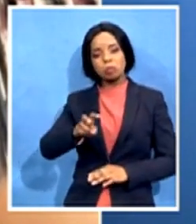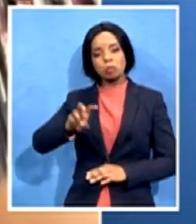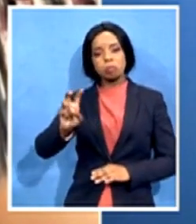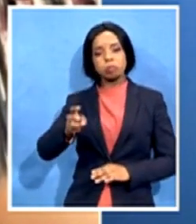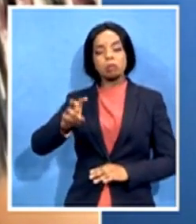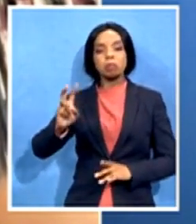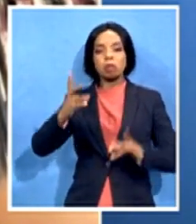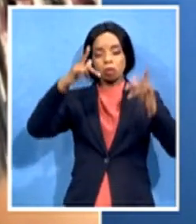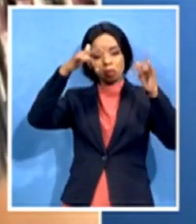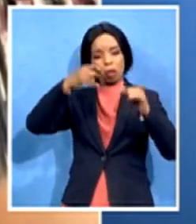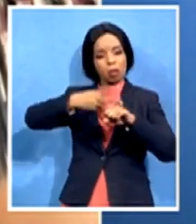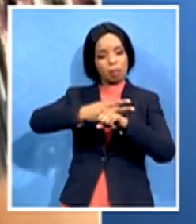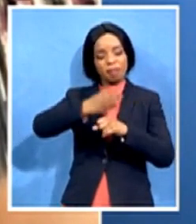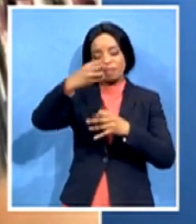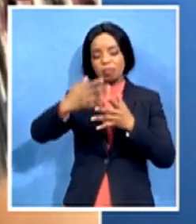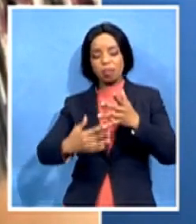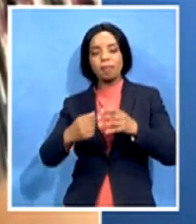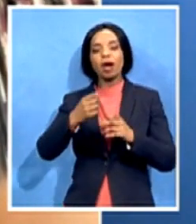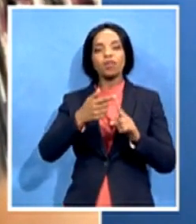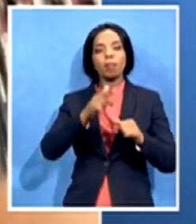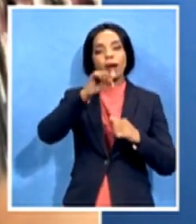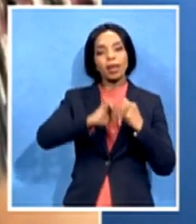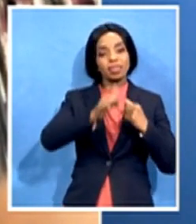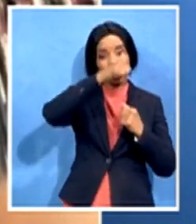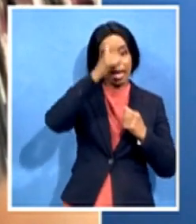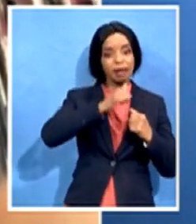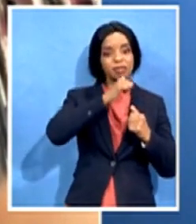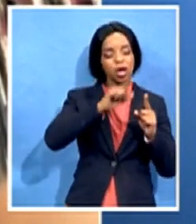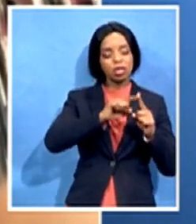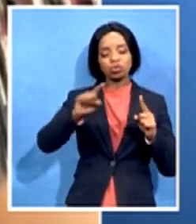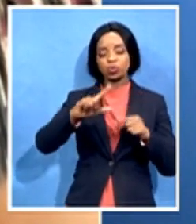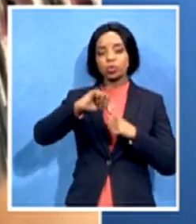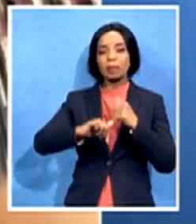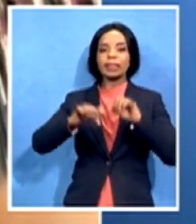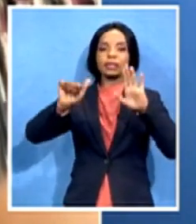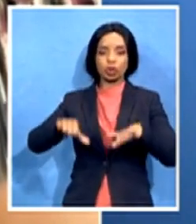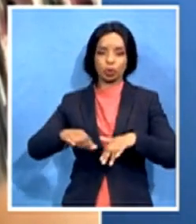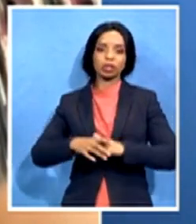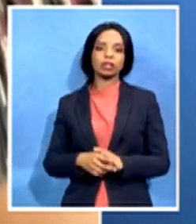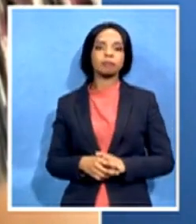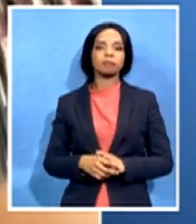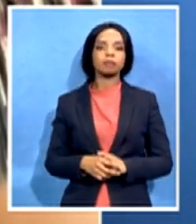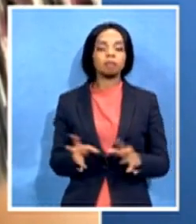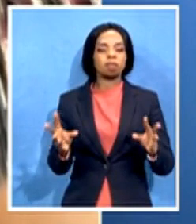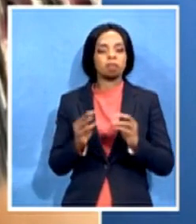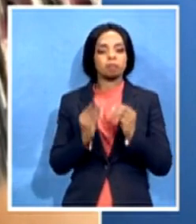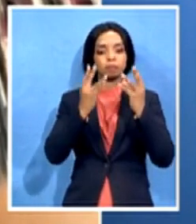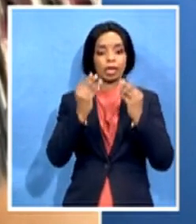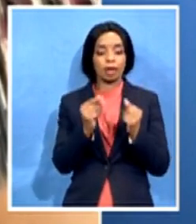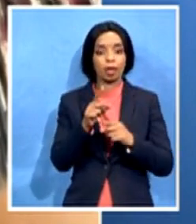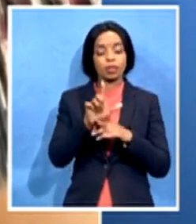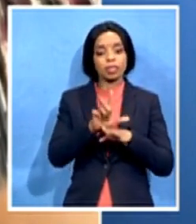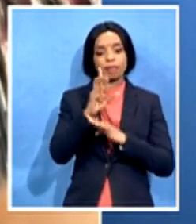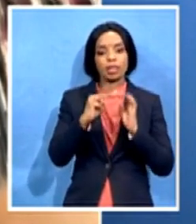of late is affecting the poor of the poorest, the ordinary woman from the villages of